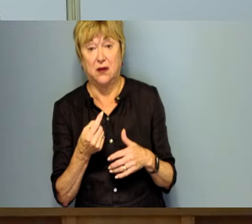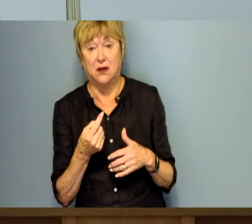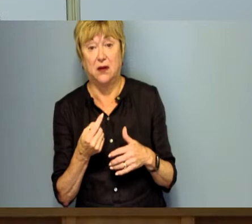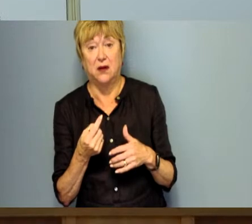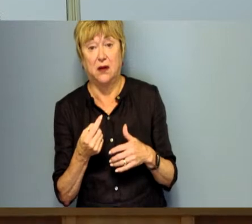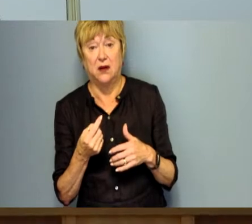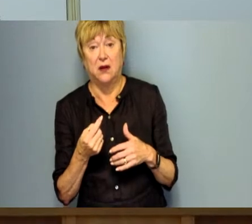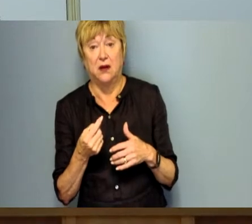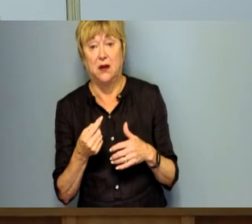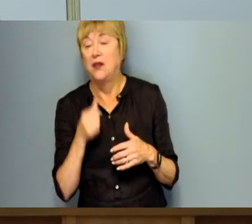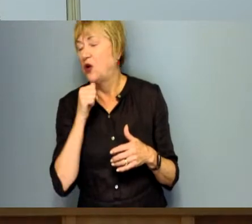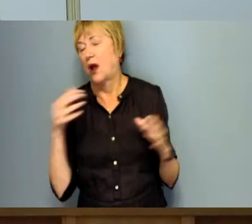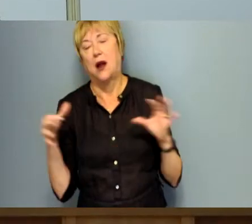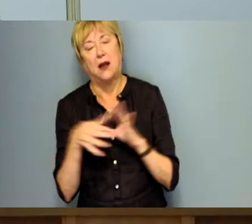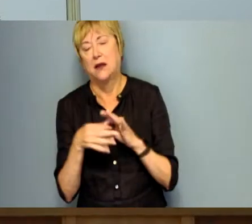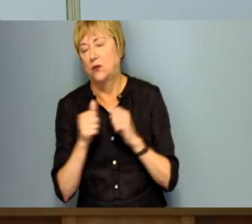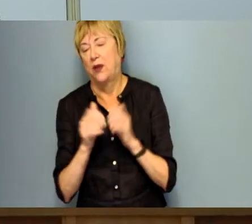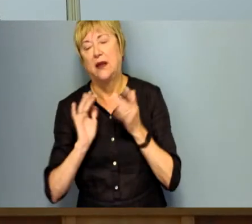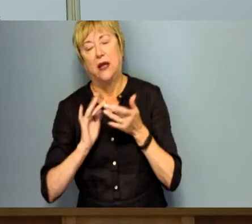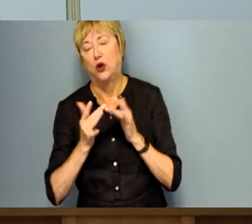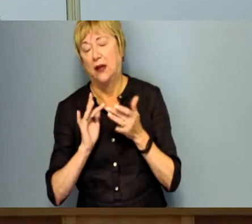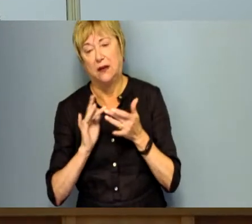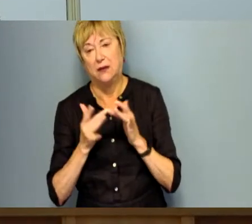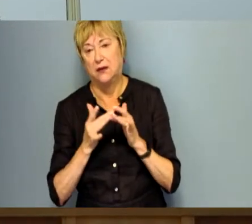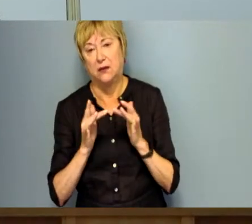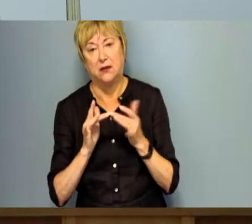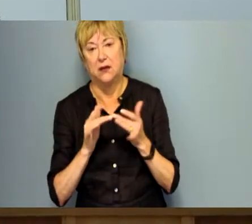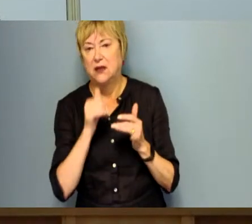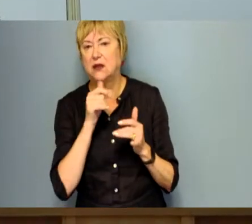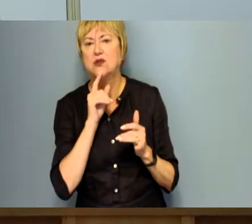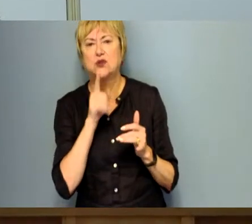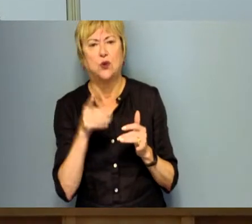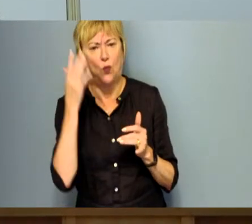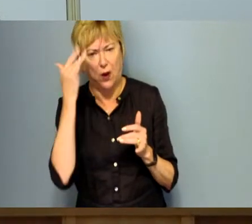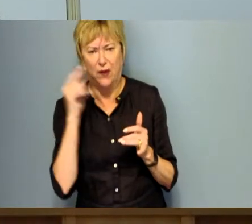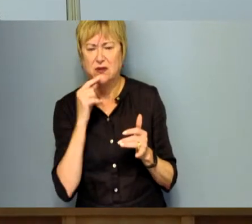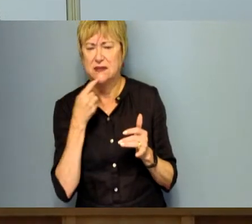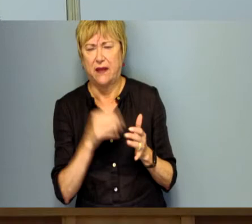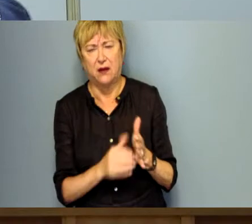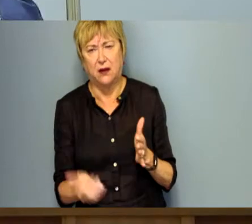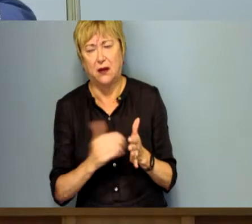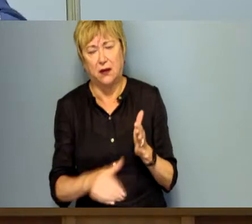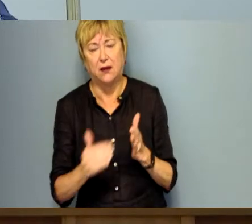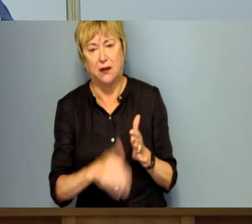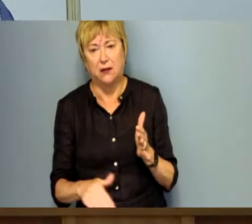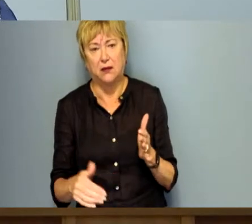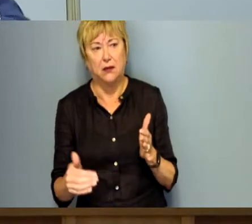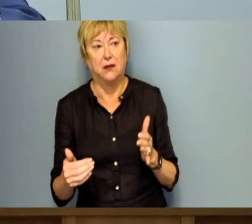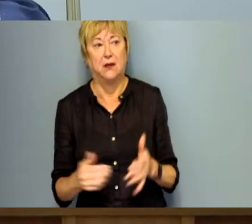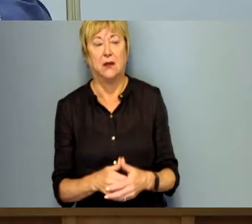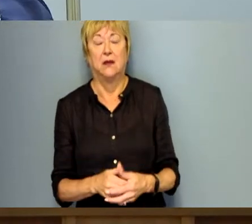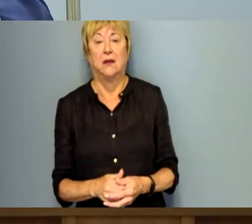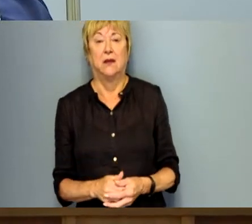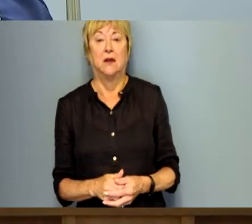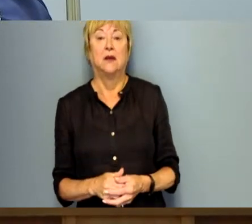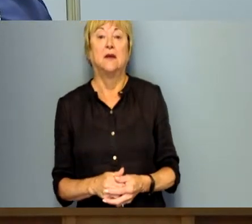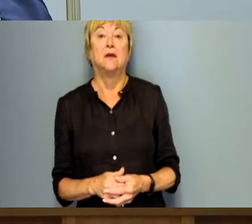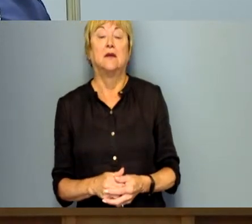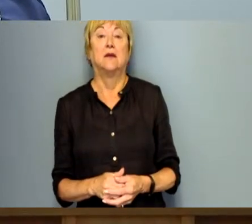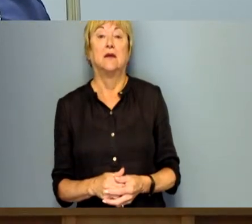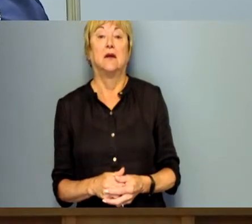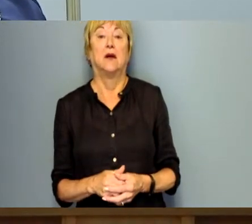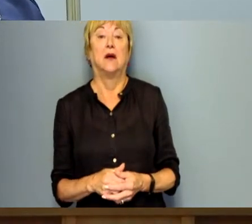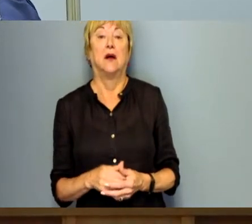ballots are not connected to the internet. So not really sure why we have to keep saying that, but I know